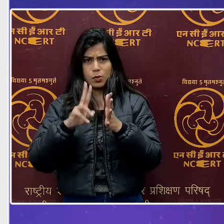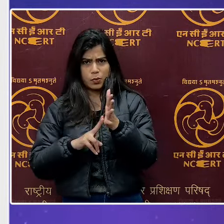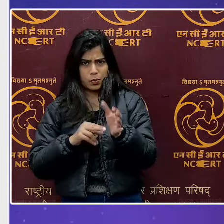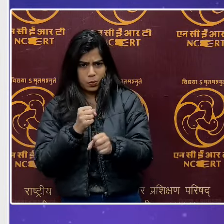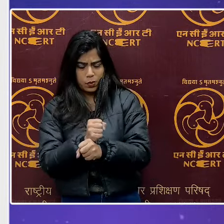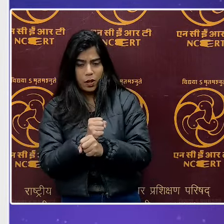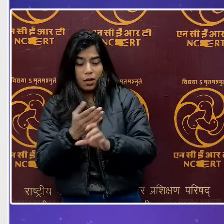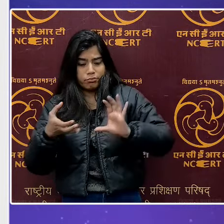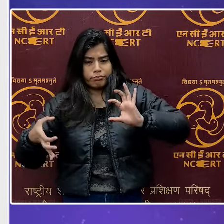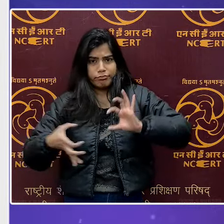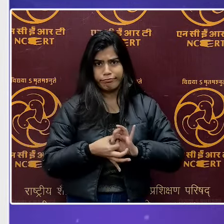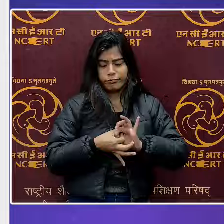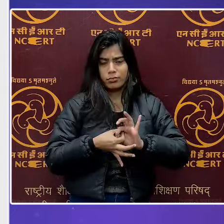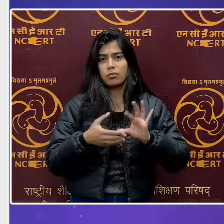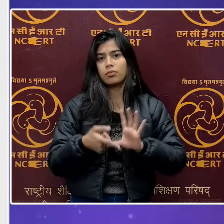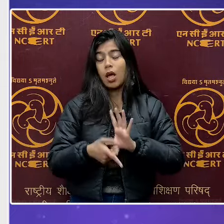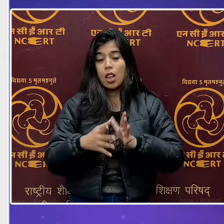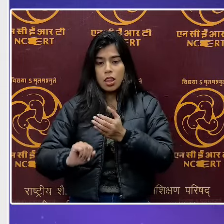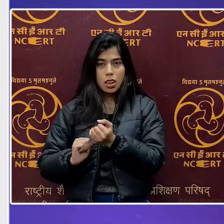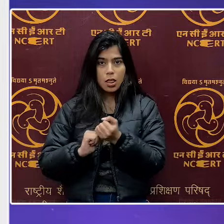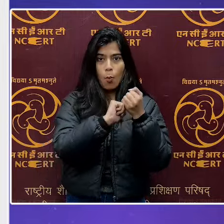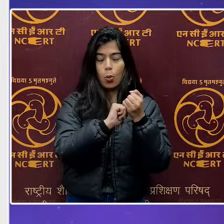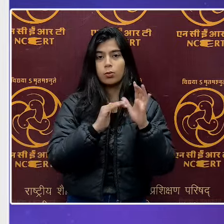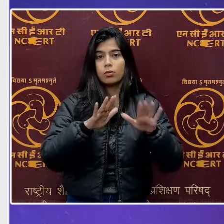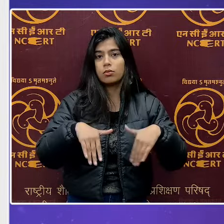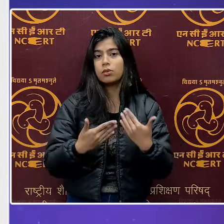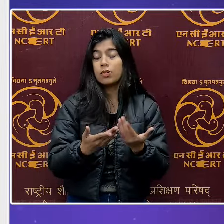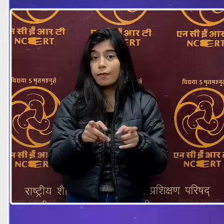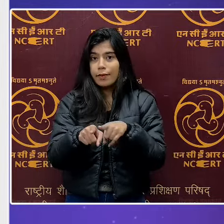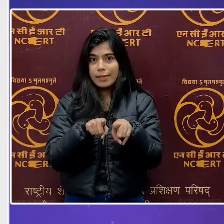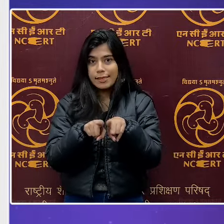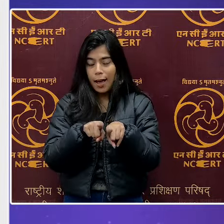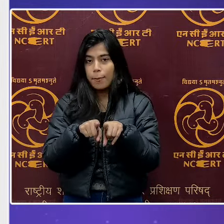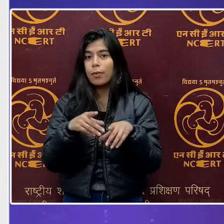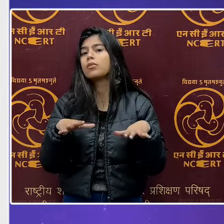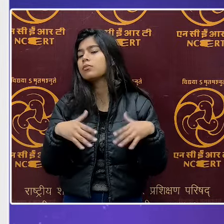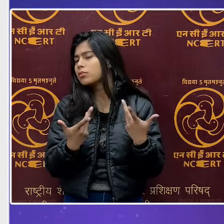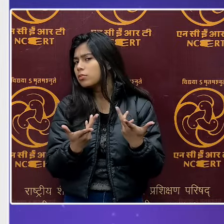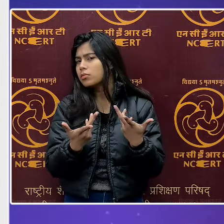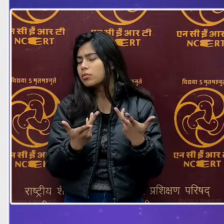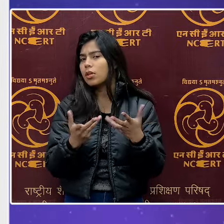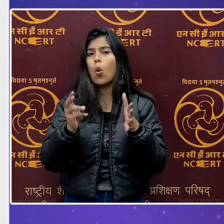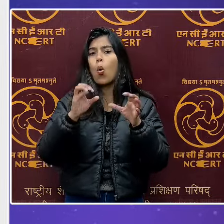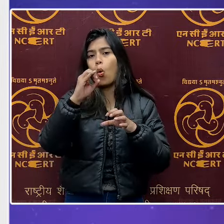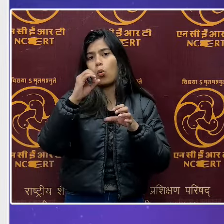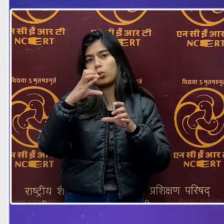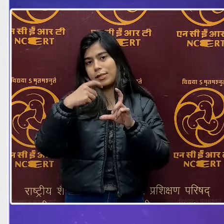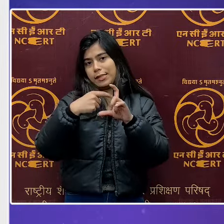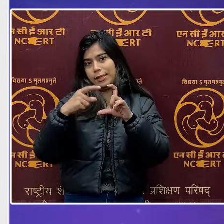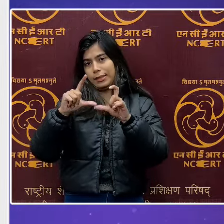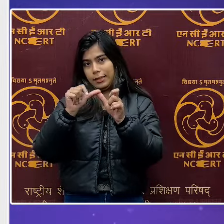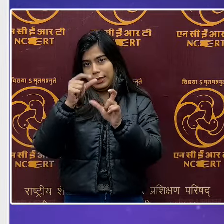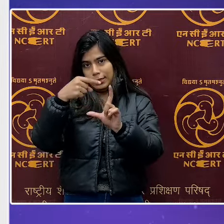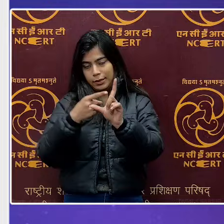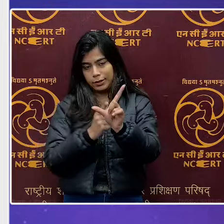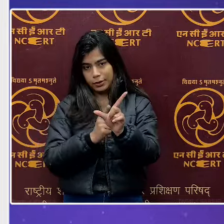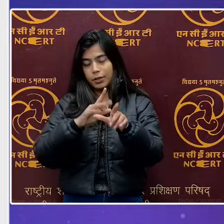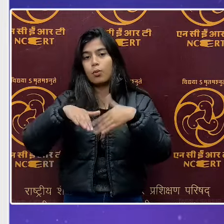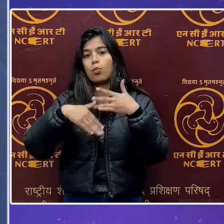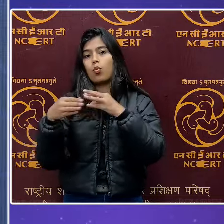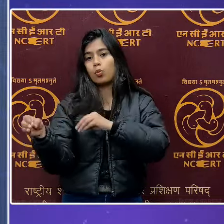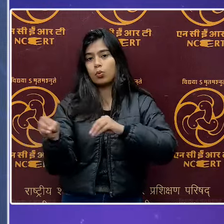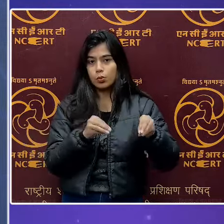attached to a fixed rigid support, is another example of oscillatory motion. Here I am going to show you